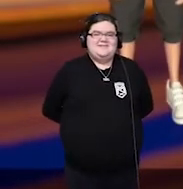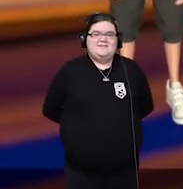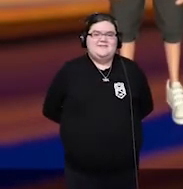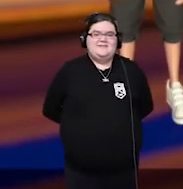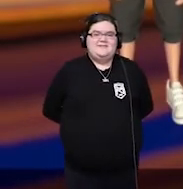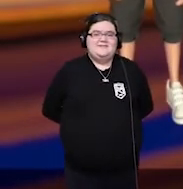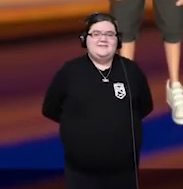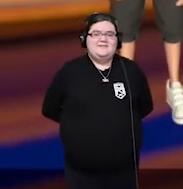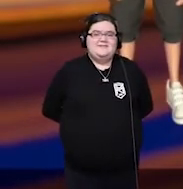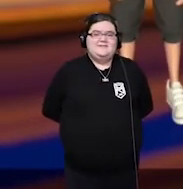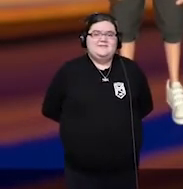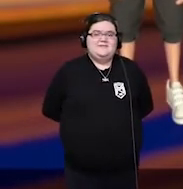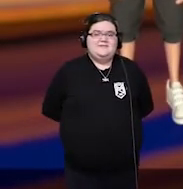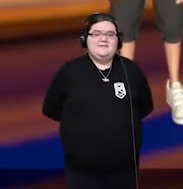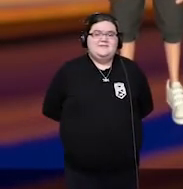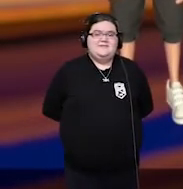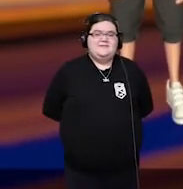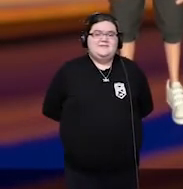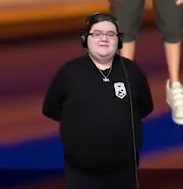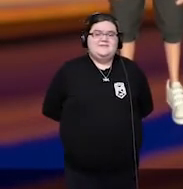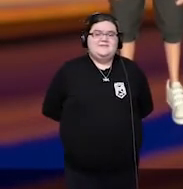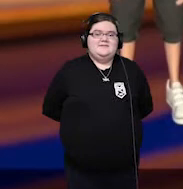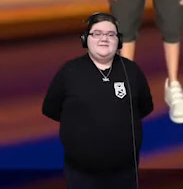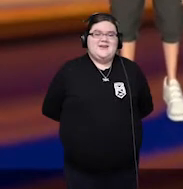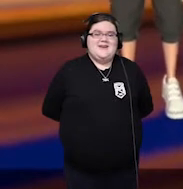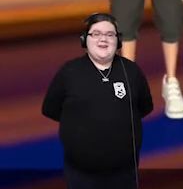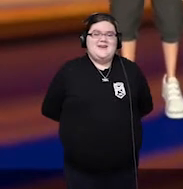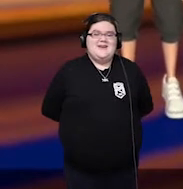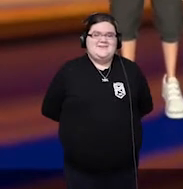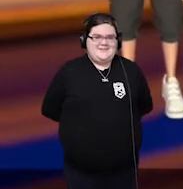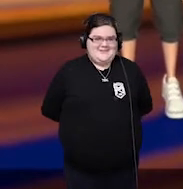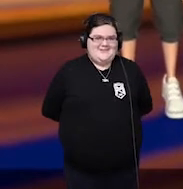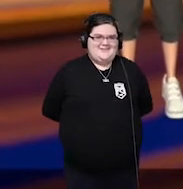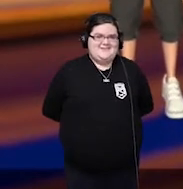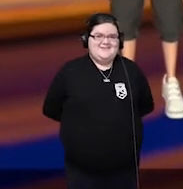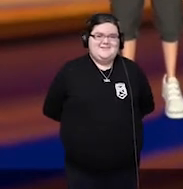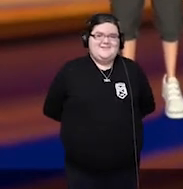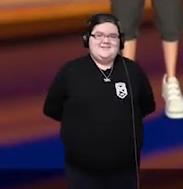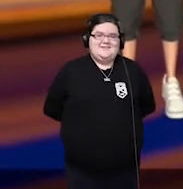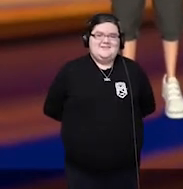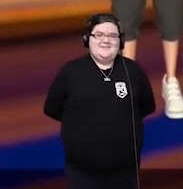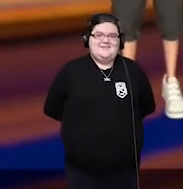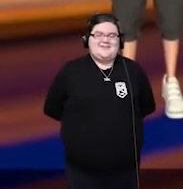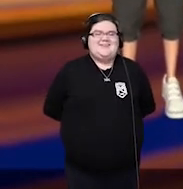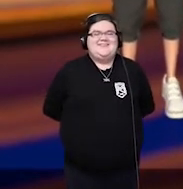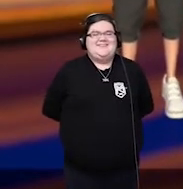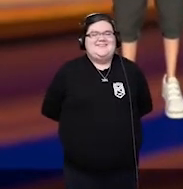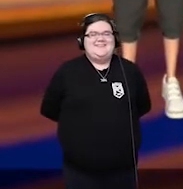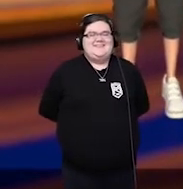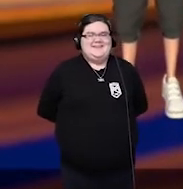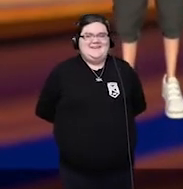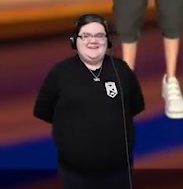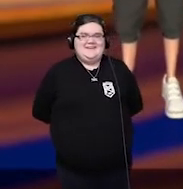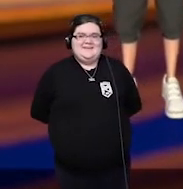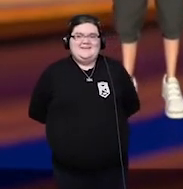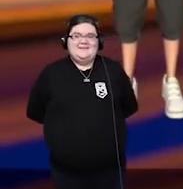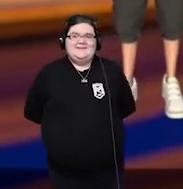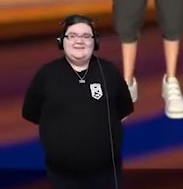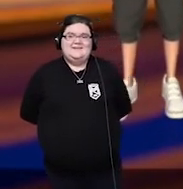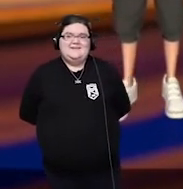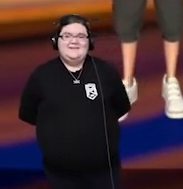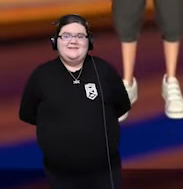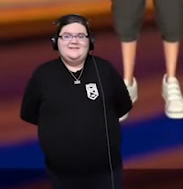Sure. I got mine on right now. Yeah, now I do. Jeez, look at us protecting ourselves from harmful blue light. Now I'm hoping that this Family